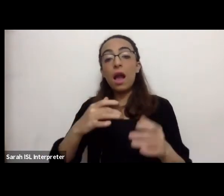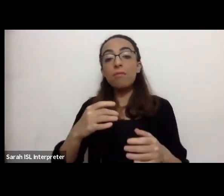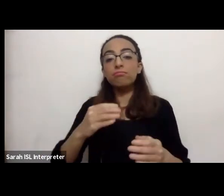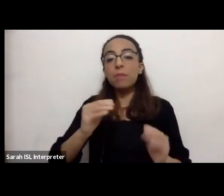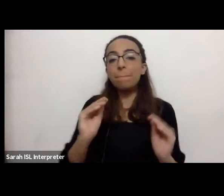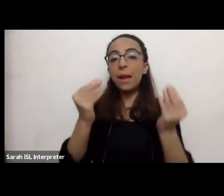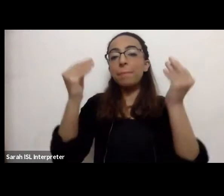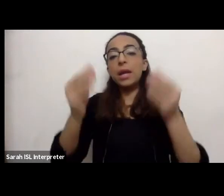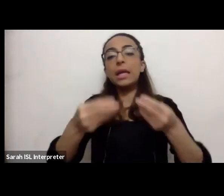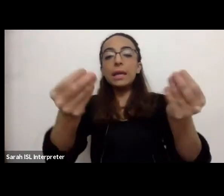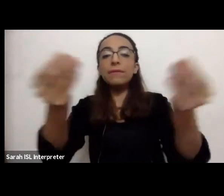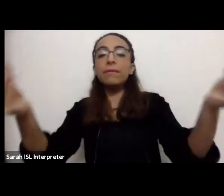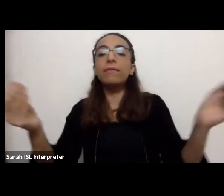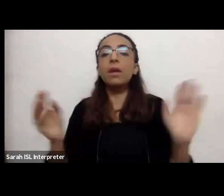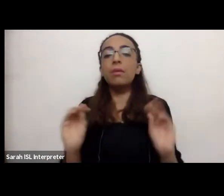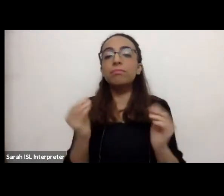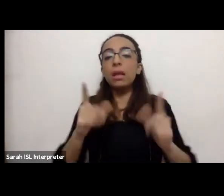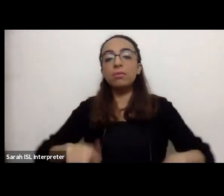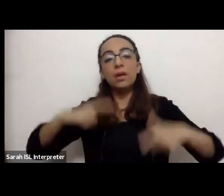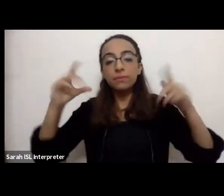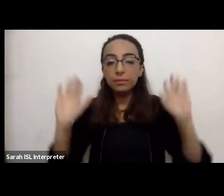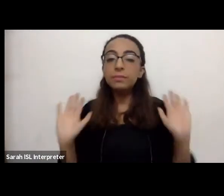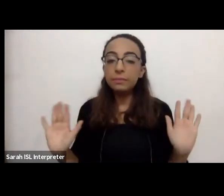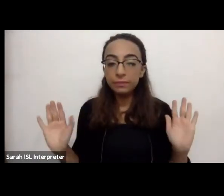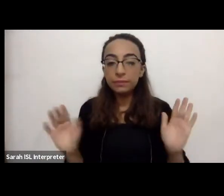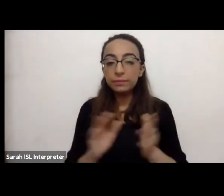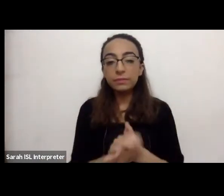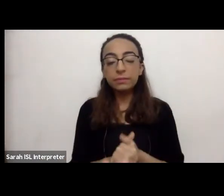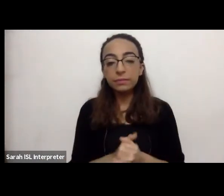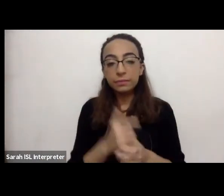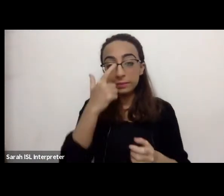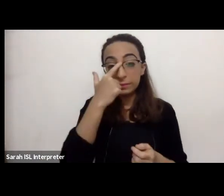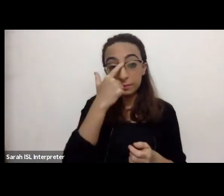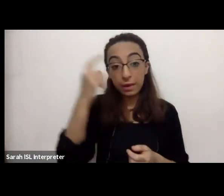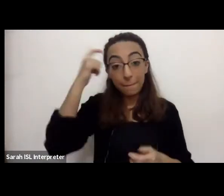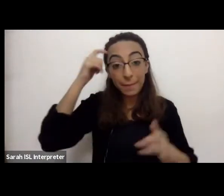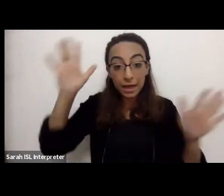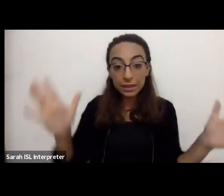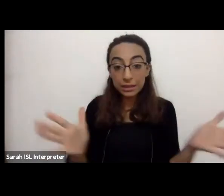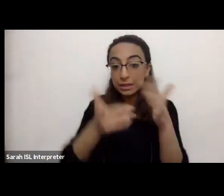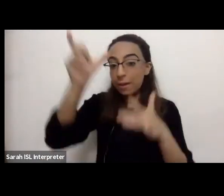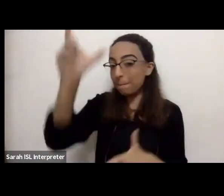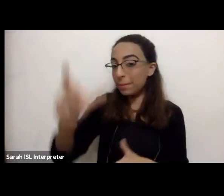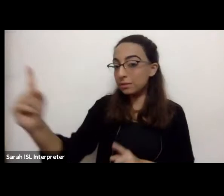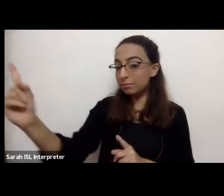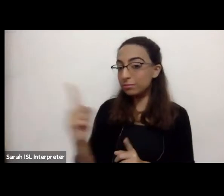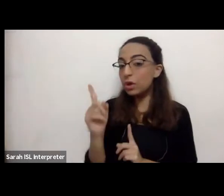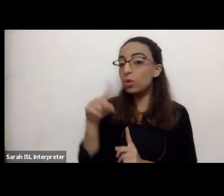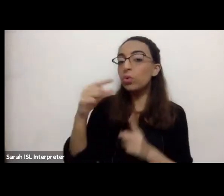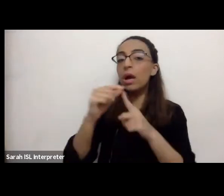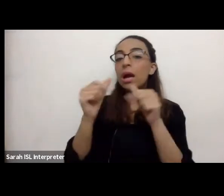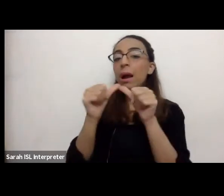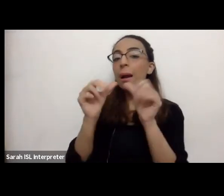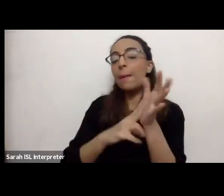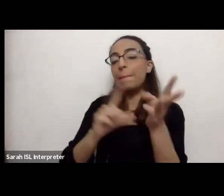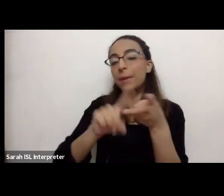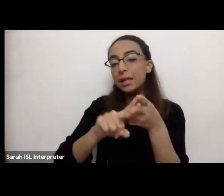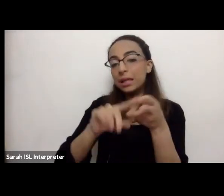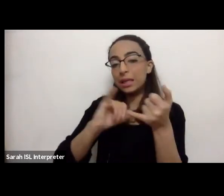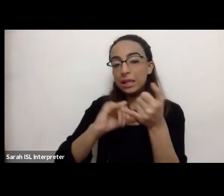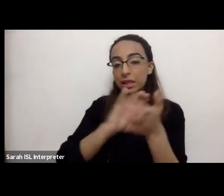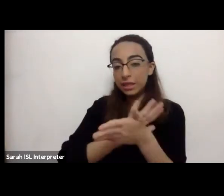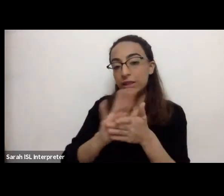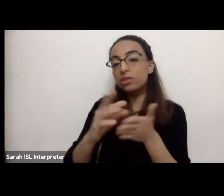advantage. From Mindtree, we're honored to have Mr. Panish Rao, Chief People